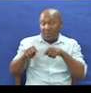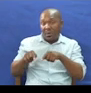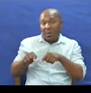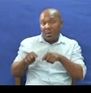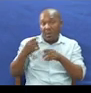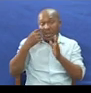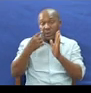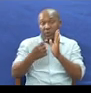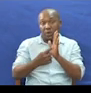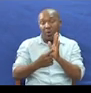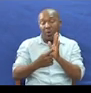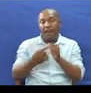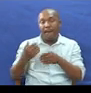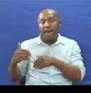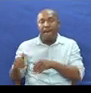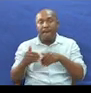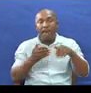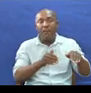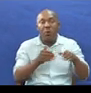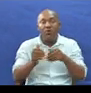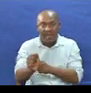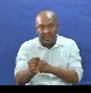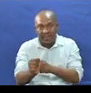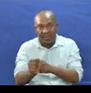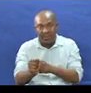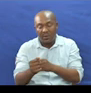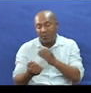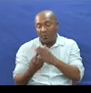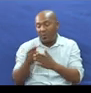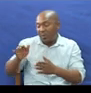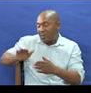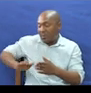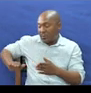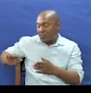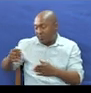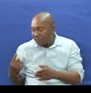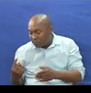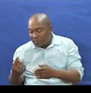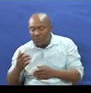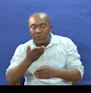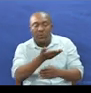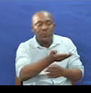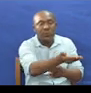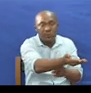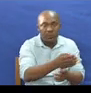it shows movement from one side of the path to another.